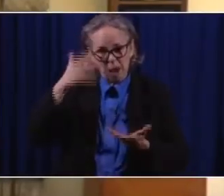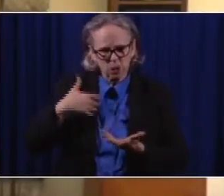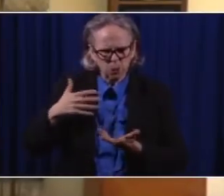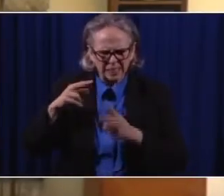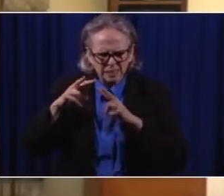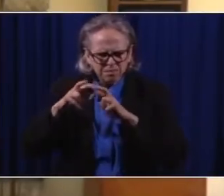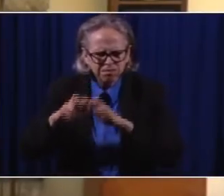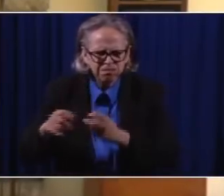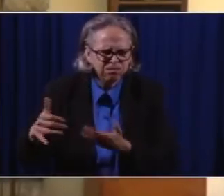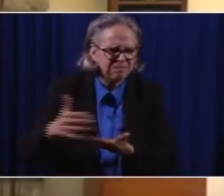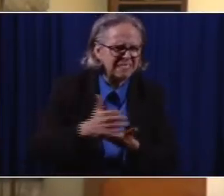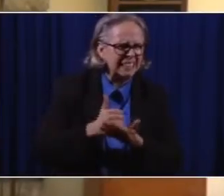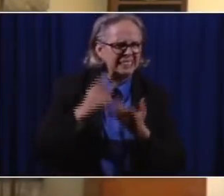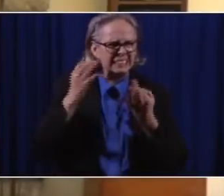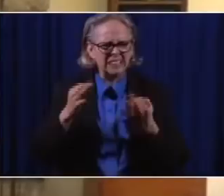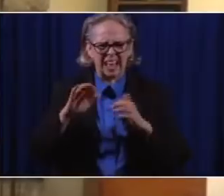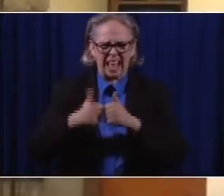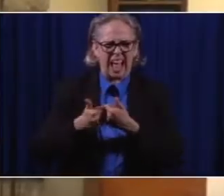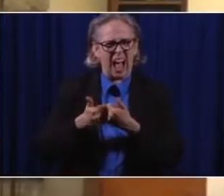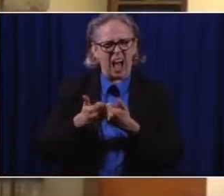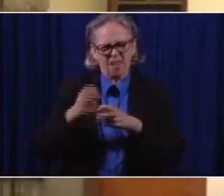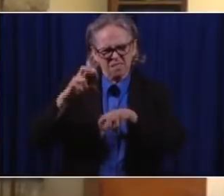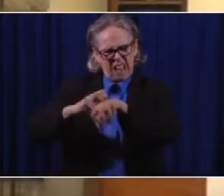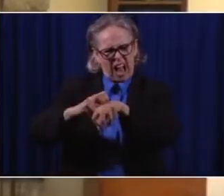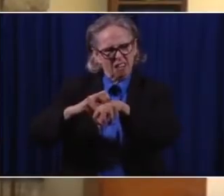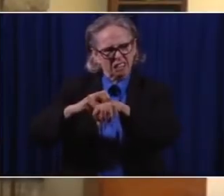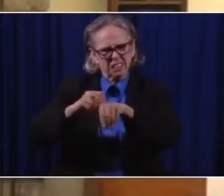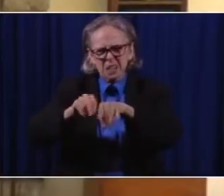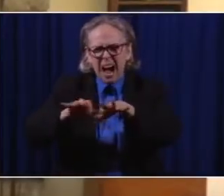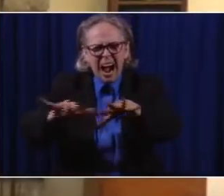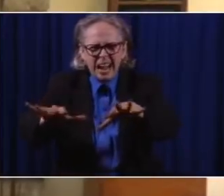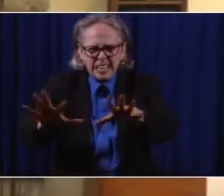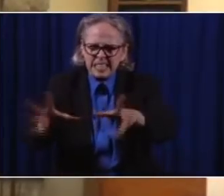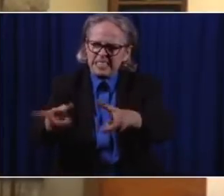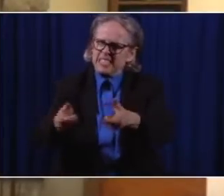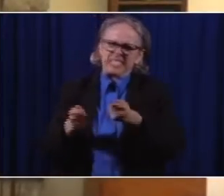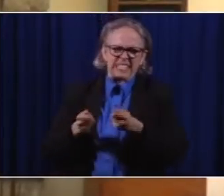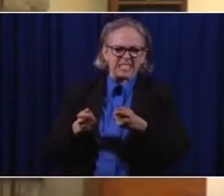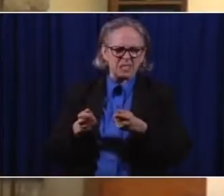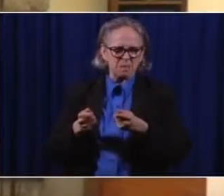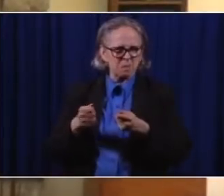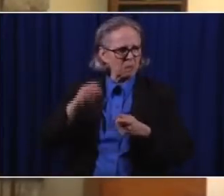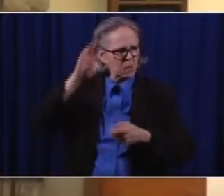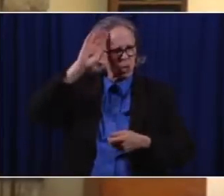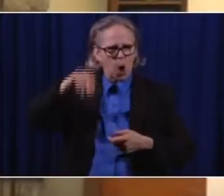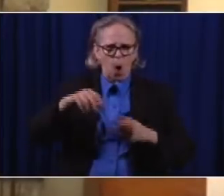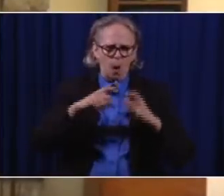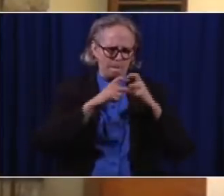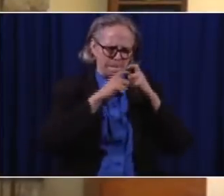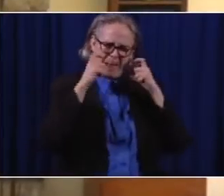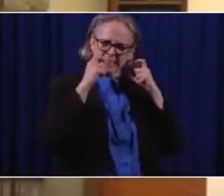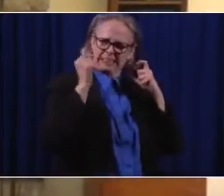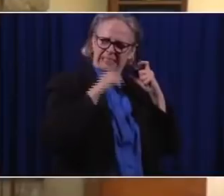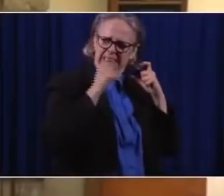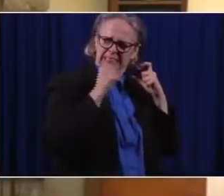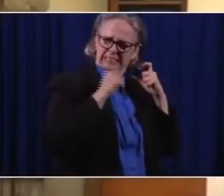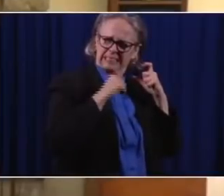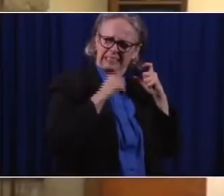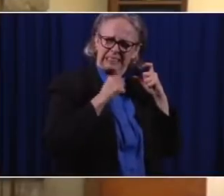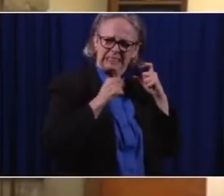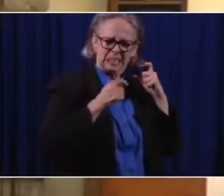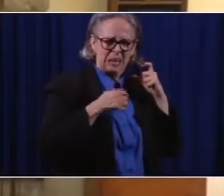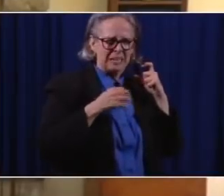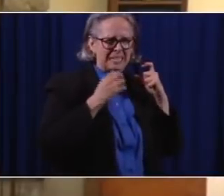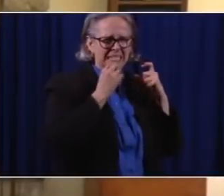down? And when we know that masks are so very, very important, your attention is